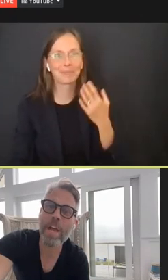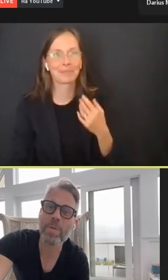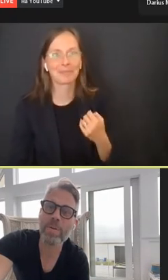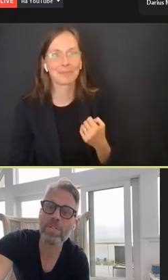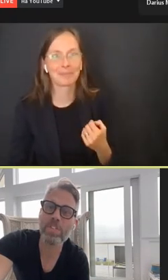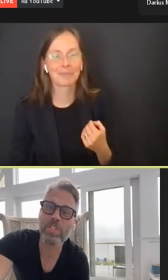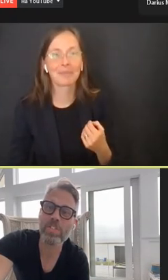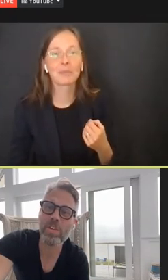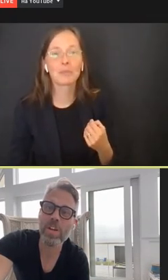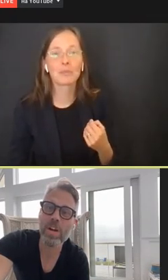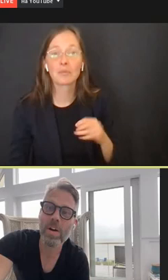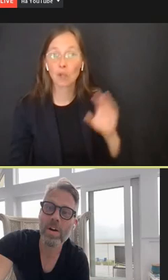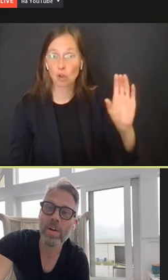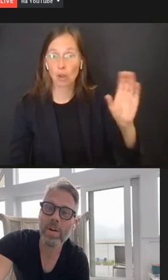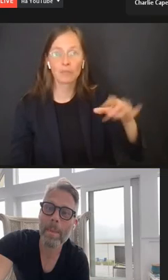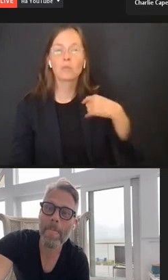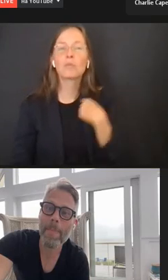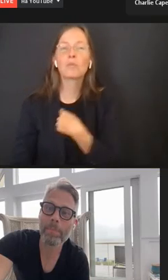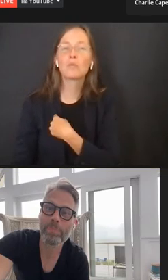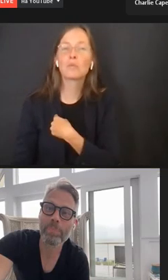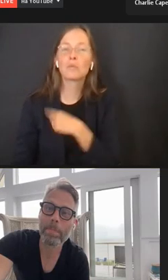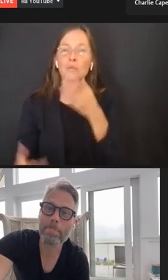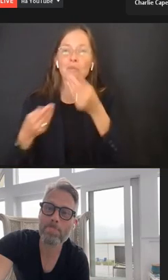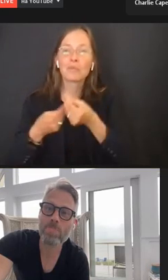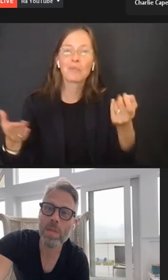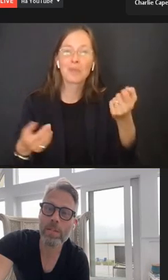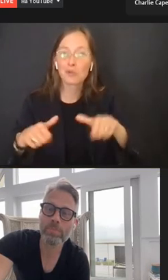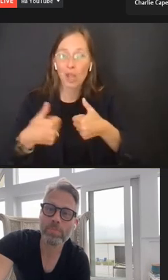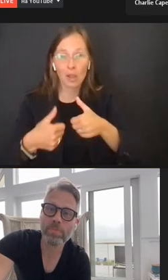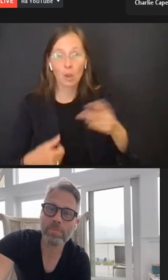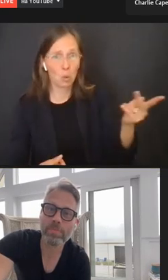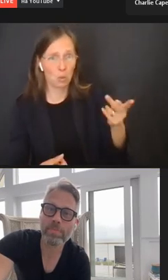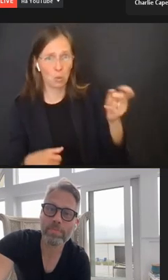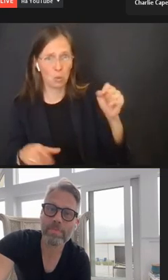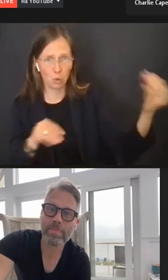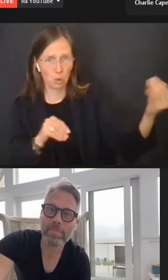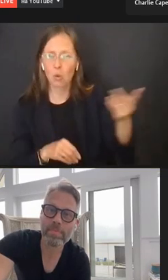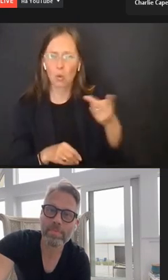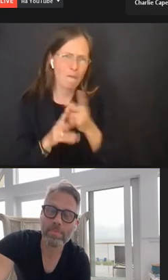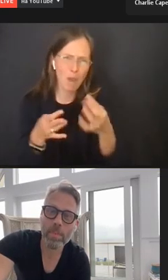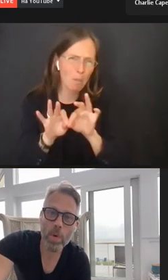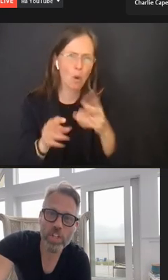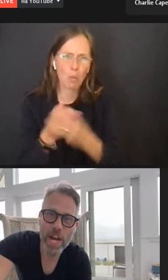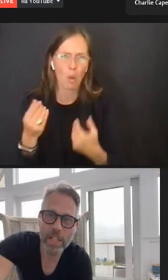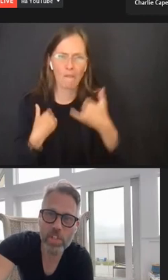look. We're going to deliver a little challenge to everybody. You guys can go. You're very important. You both have phone calls to